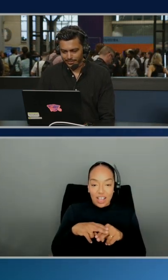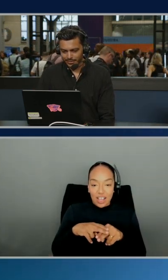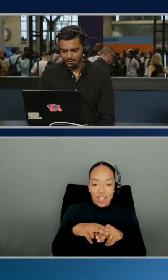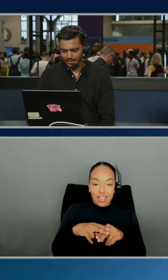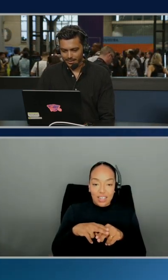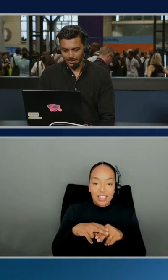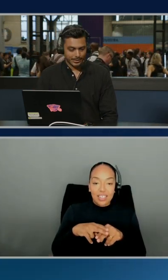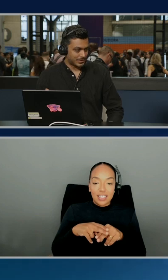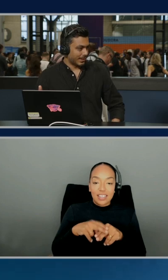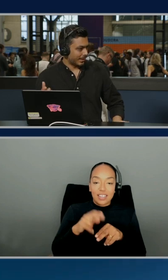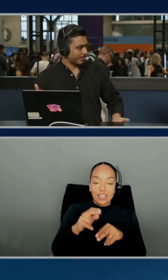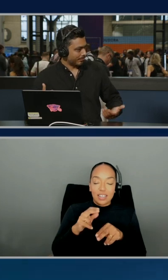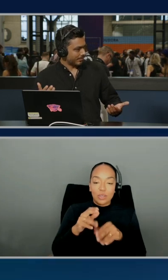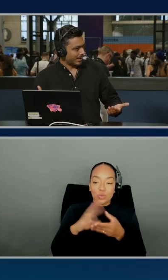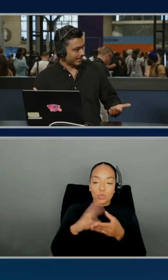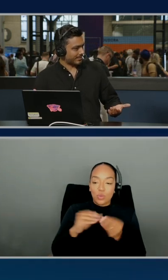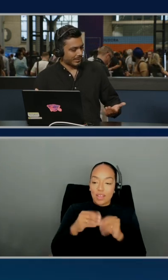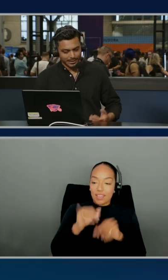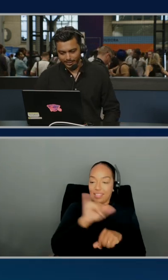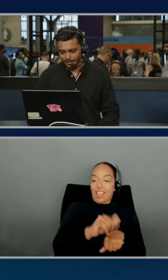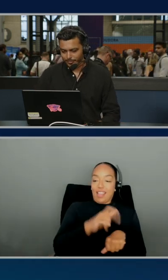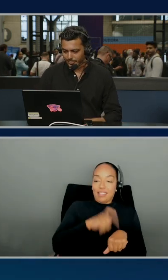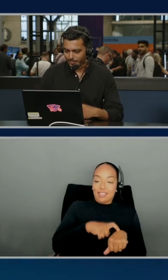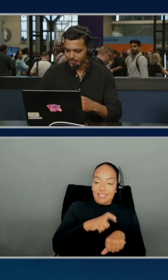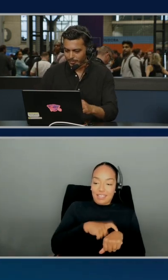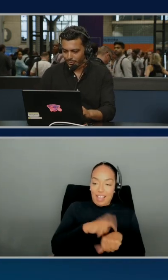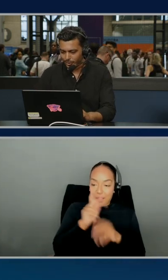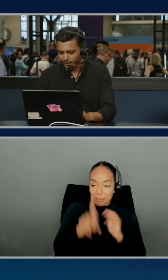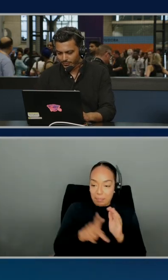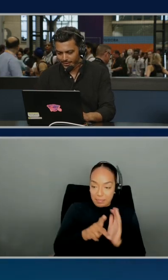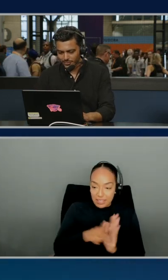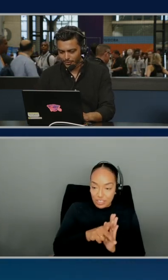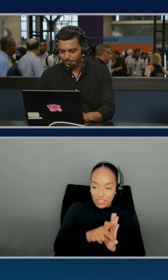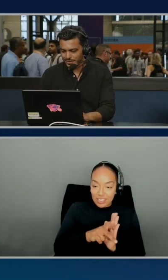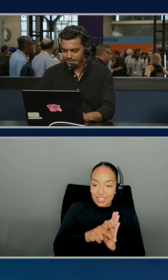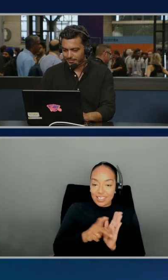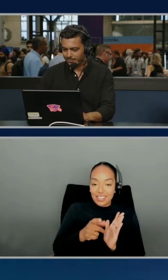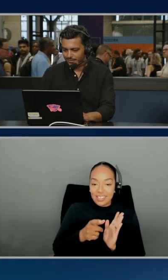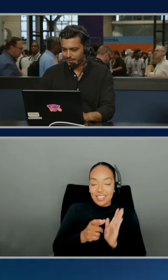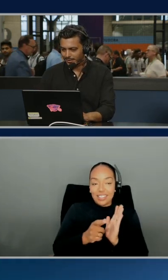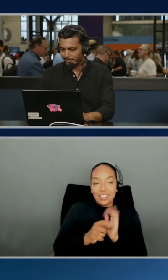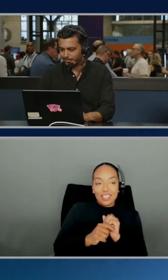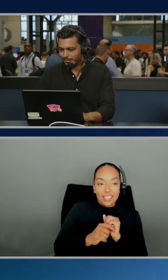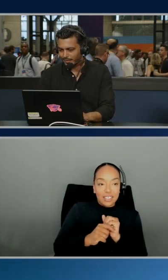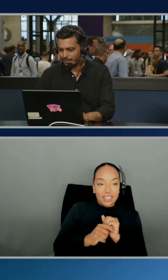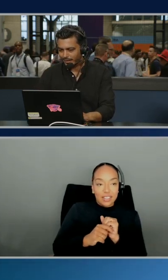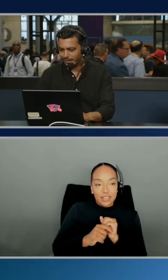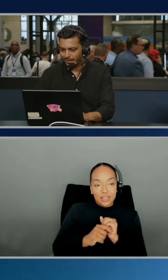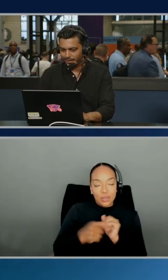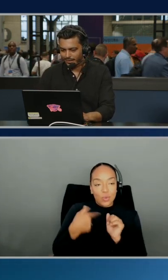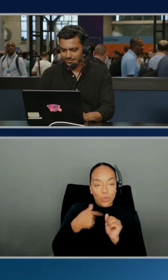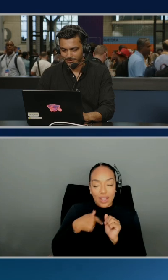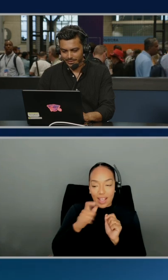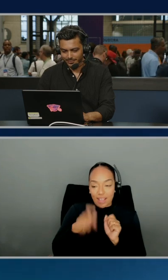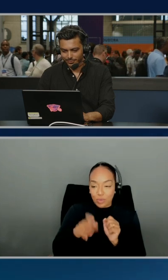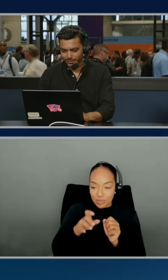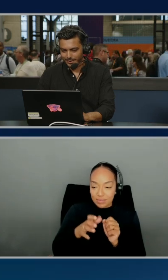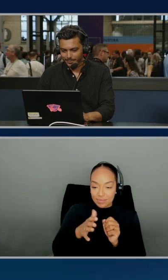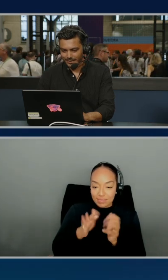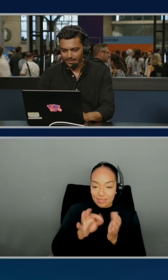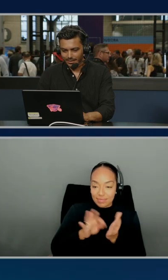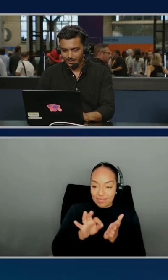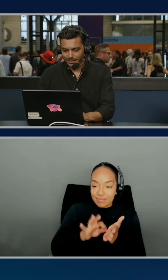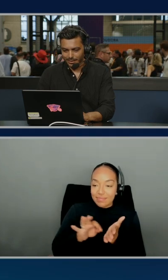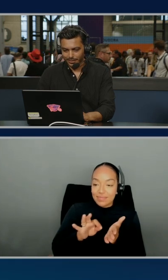time period. And I ask the model to be factual and objective. And it has generated a